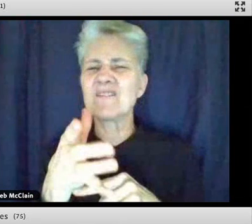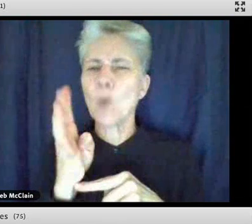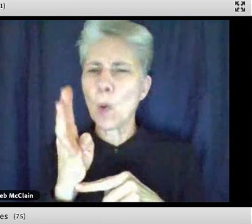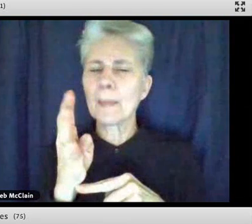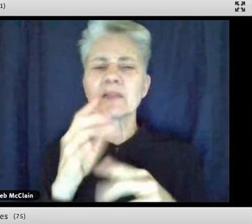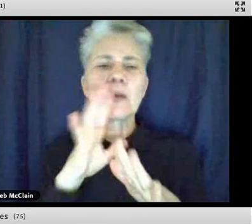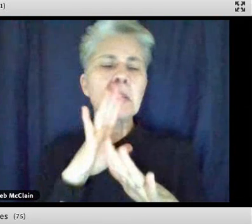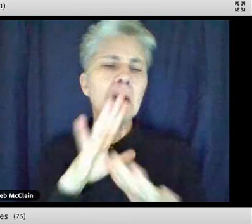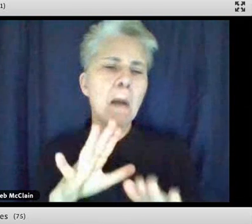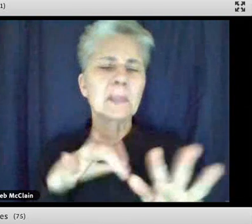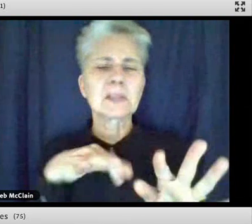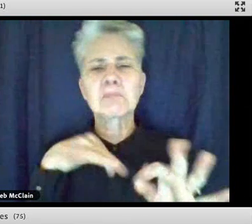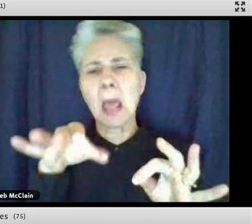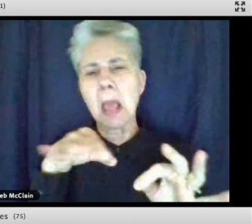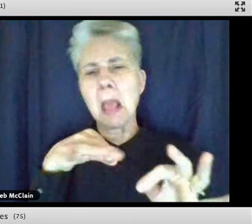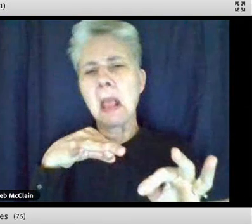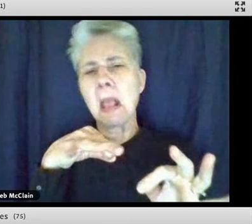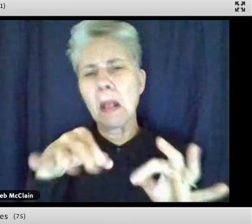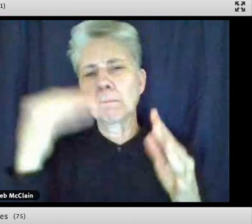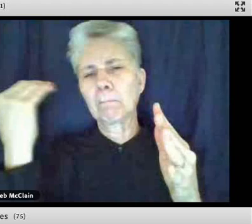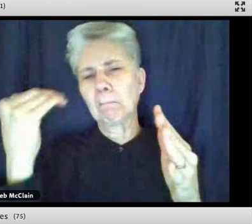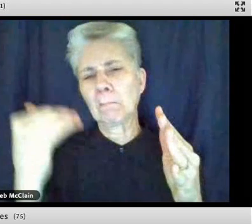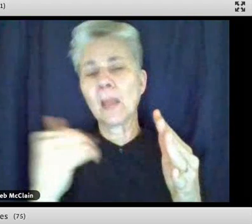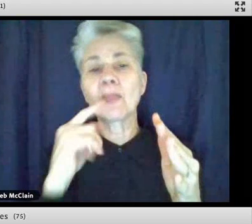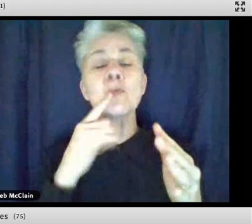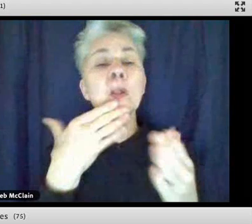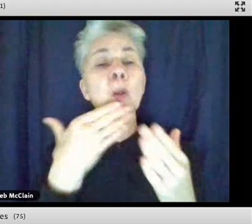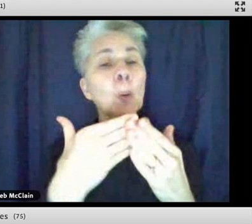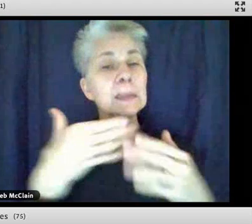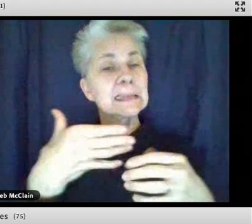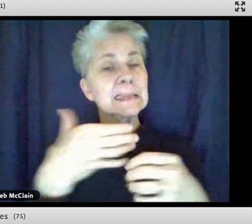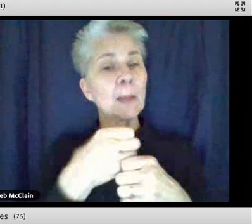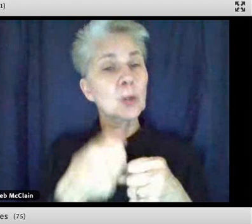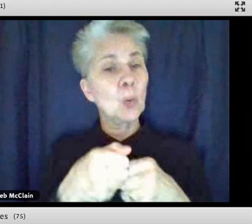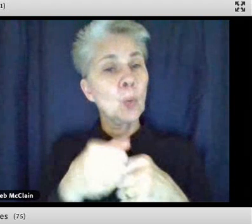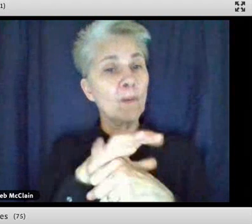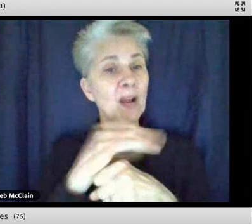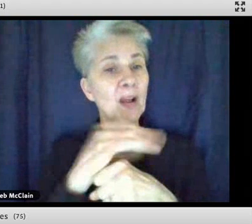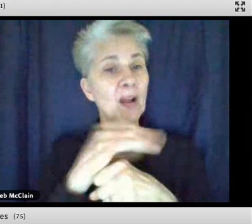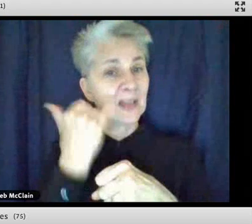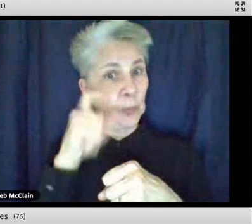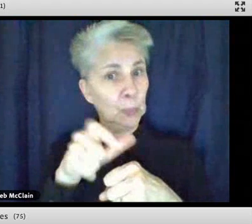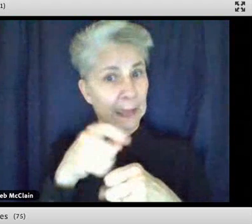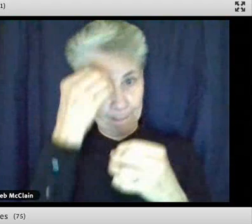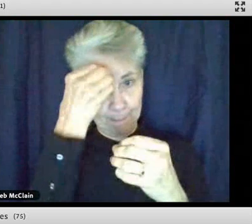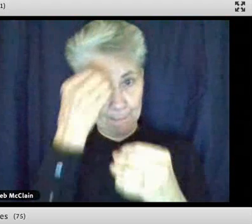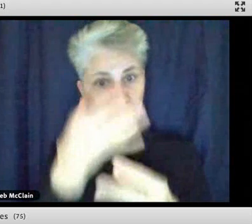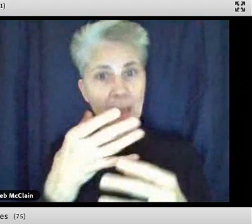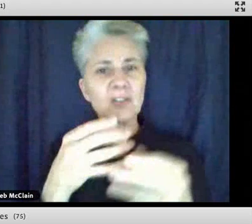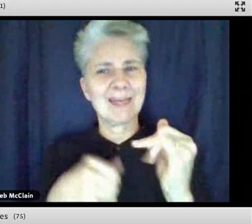very calm. She explains it, and I think it's just a really good summary of coronavirus if you need more information.